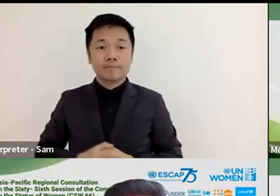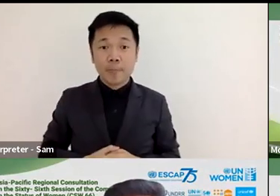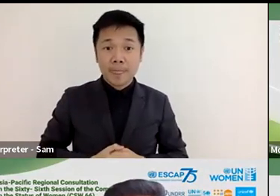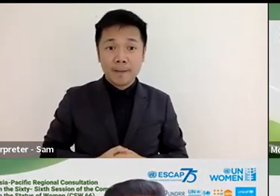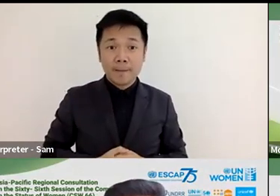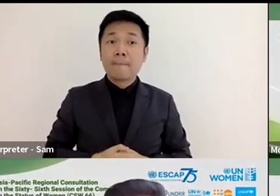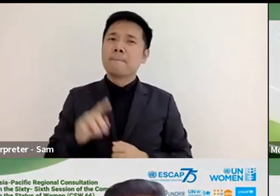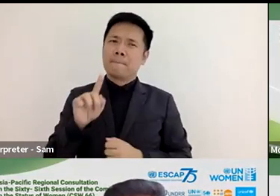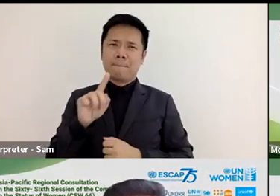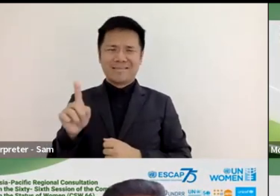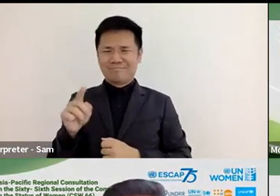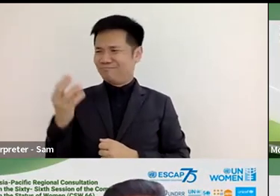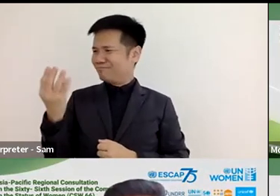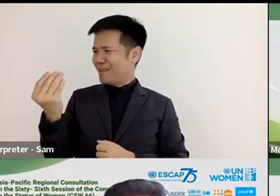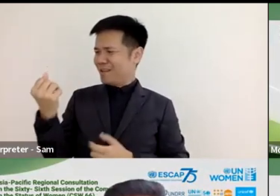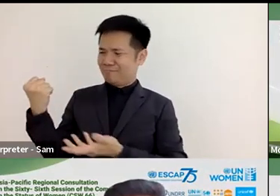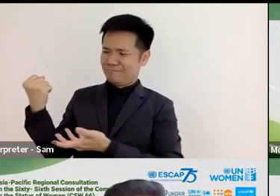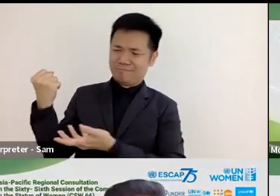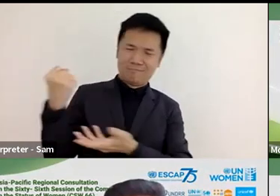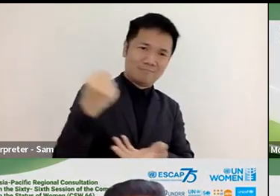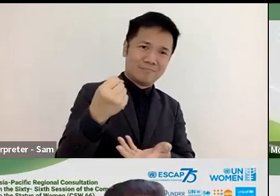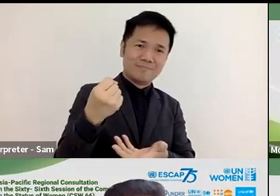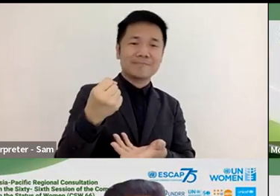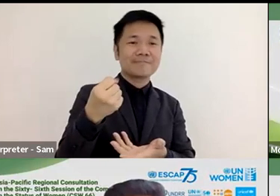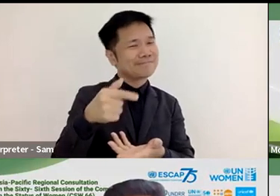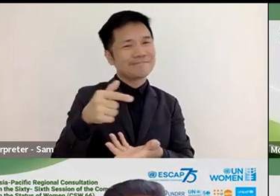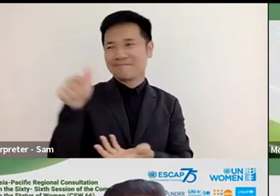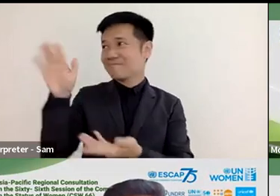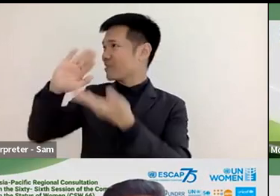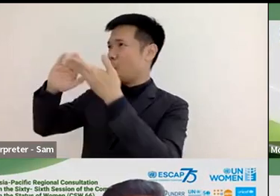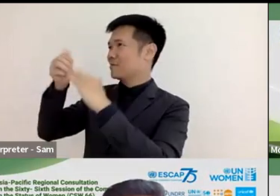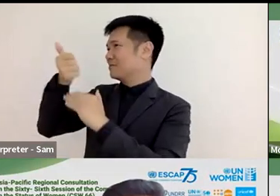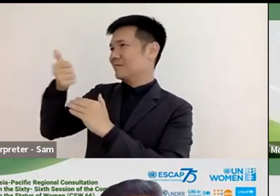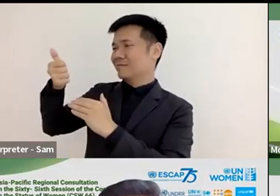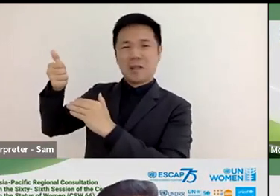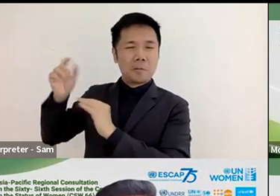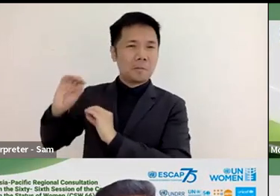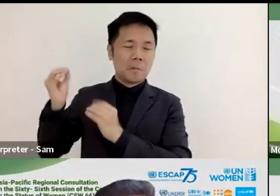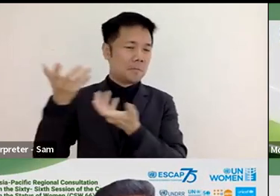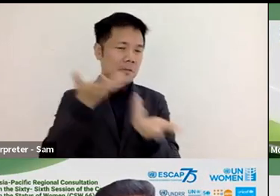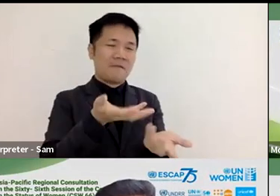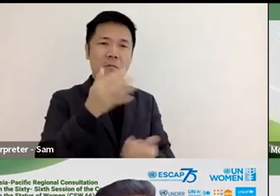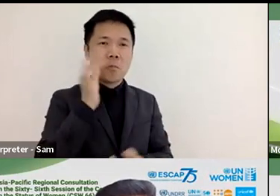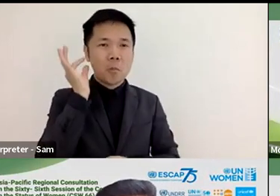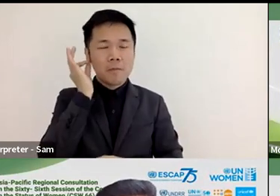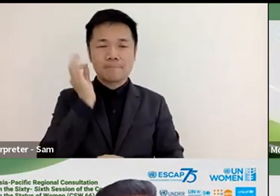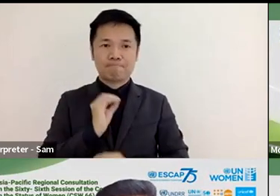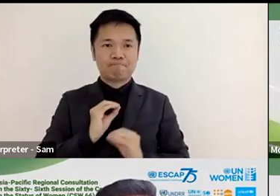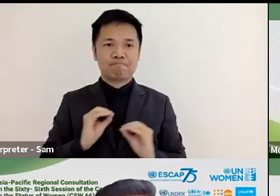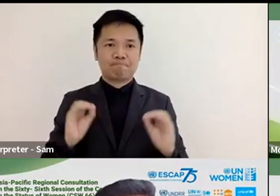loan program available from the bank and local institution for women to invest